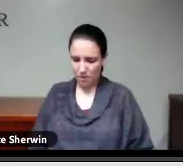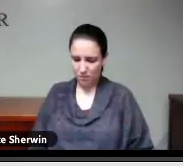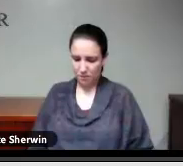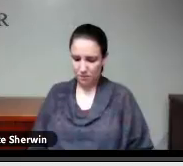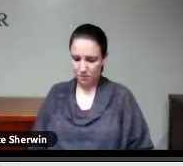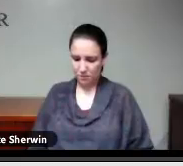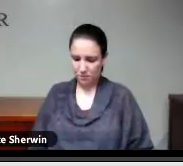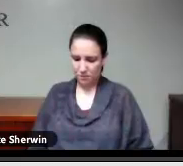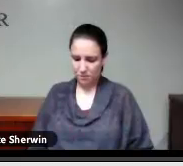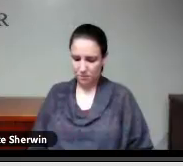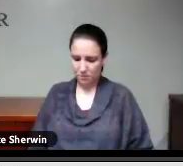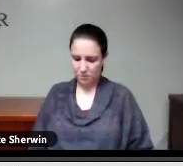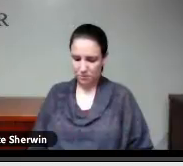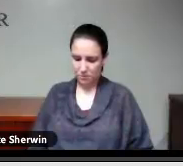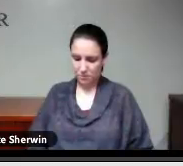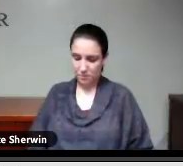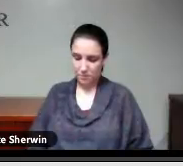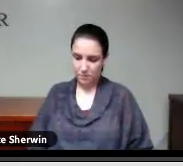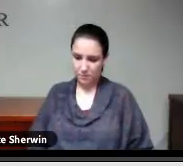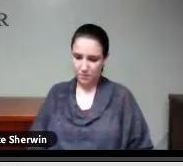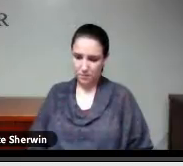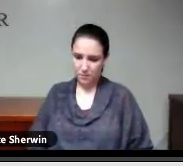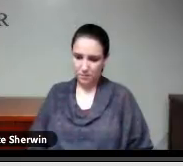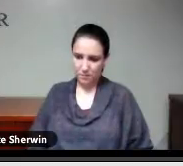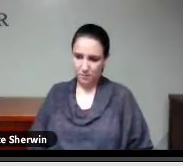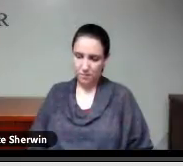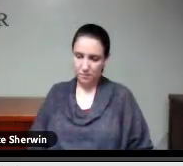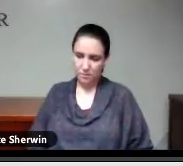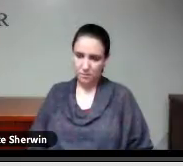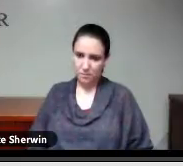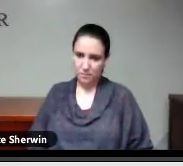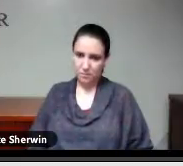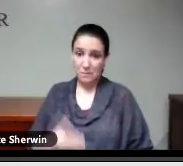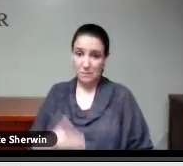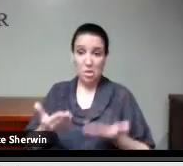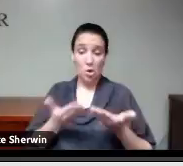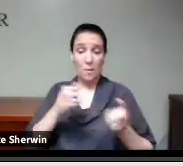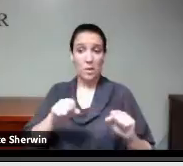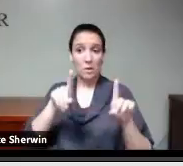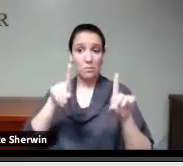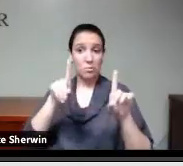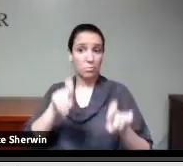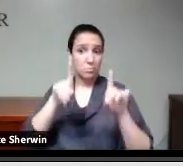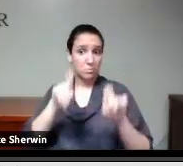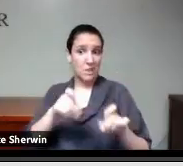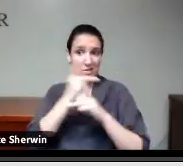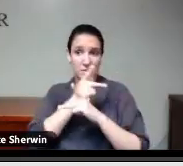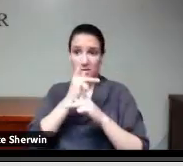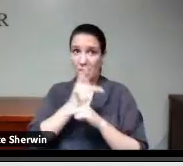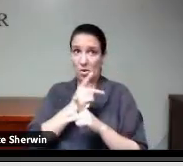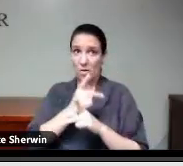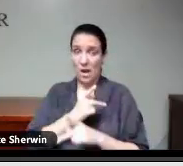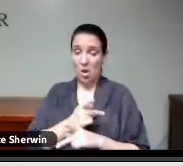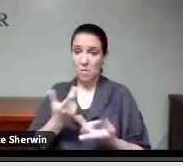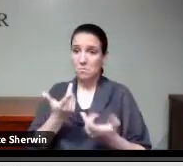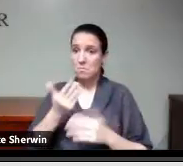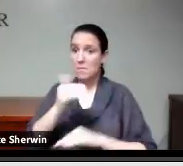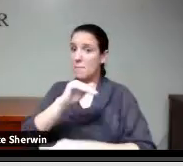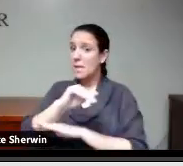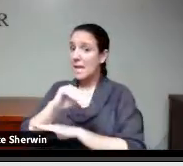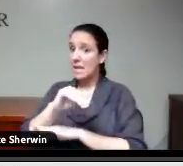things, yeah, well, and again, this may be a place where some testing could be done of that, right? So evening hours so that people